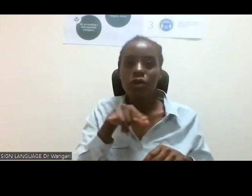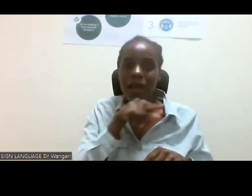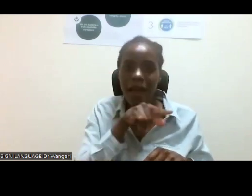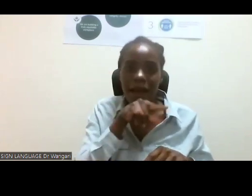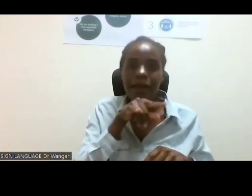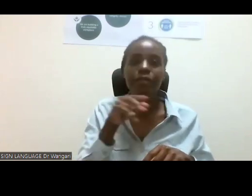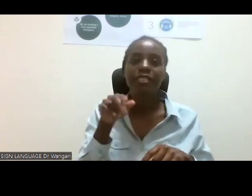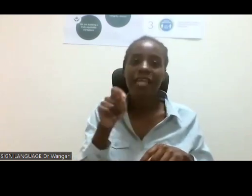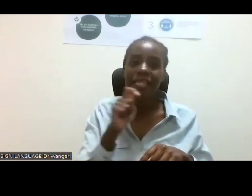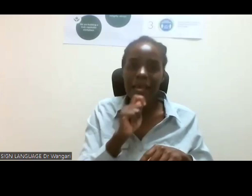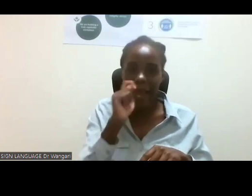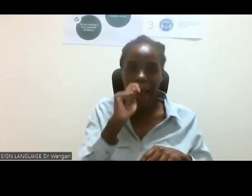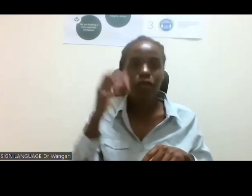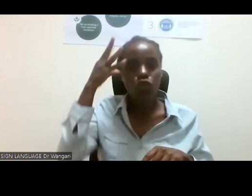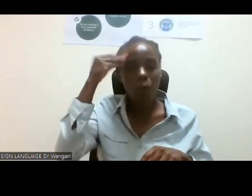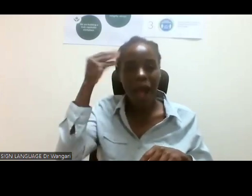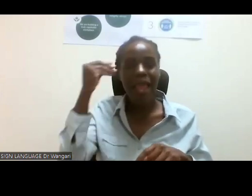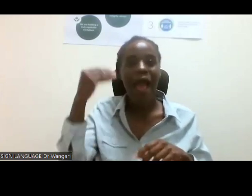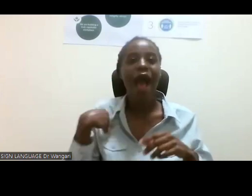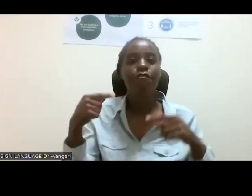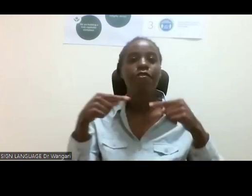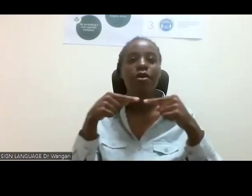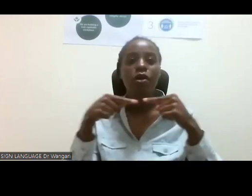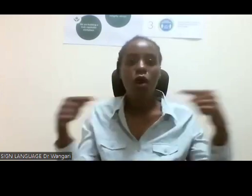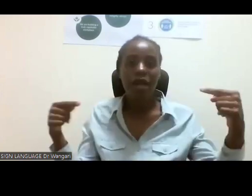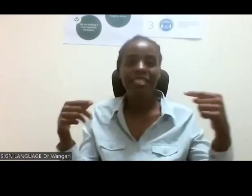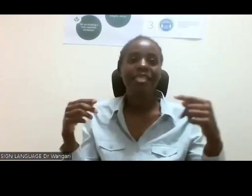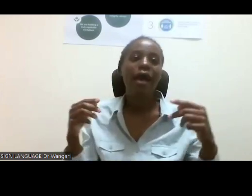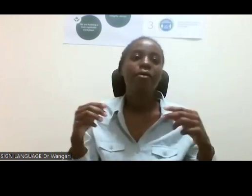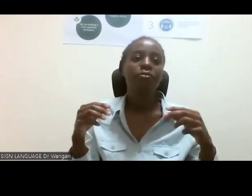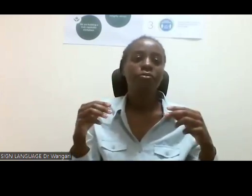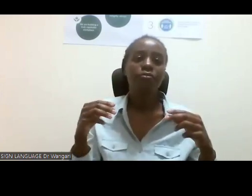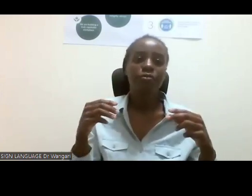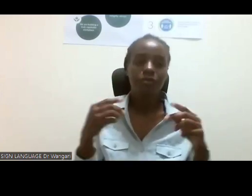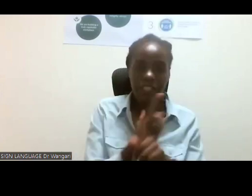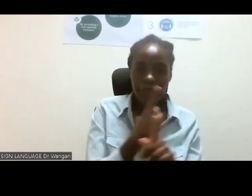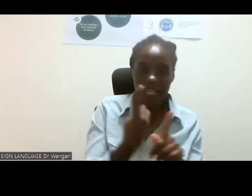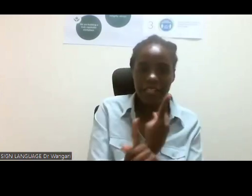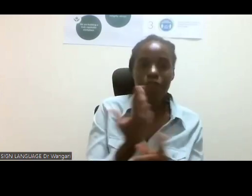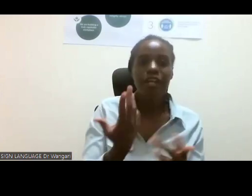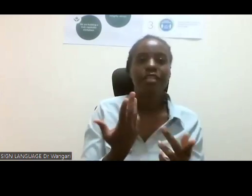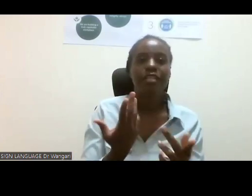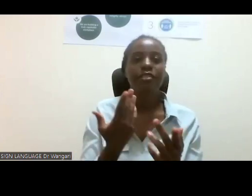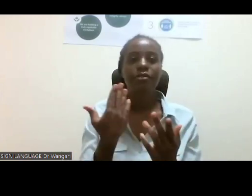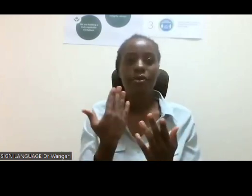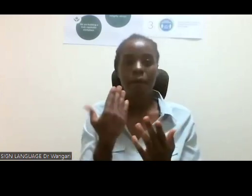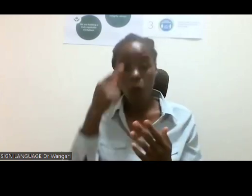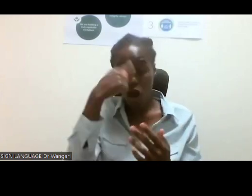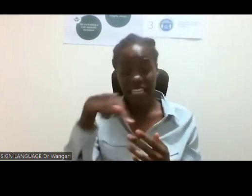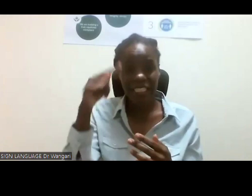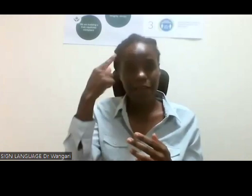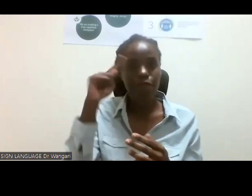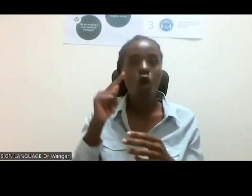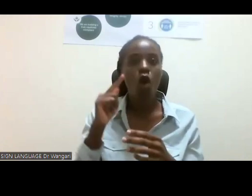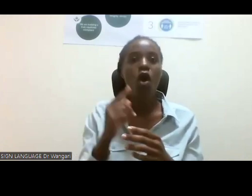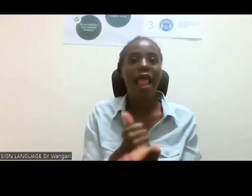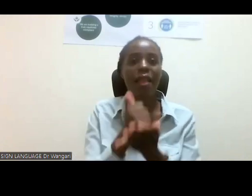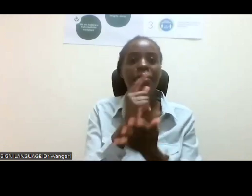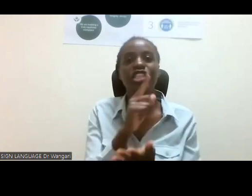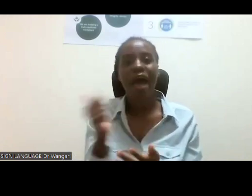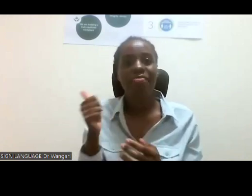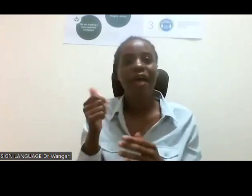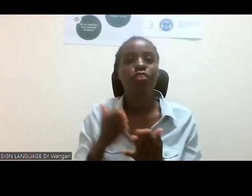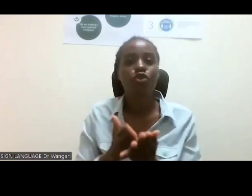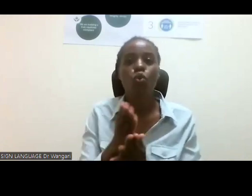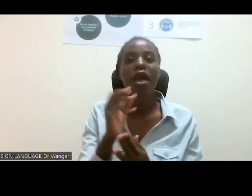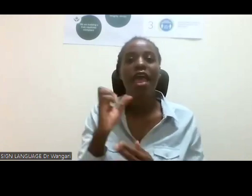cross-border FGM. Constantly, Kenya has engaged duty bearers, civil societies, and communities along the borders. the vision of the